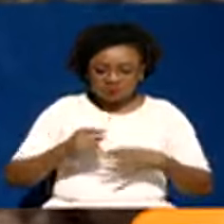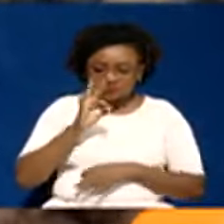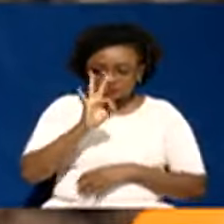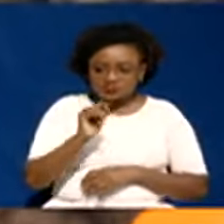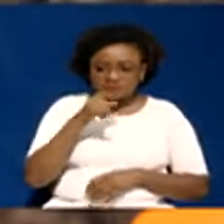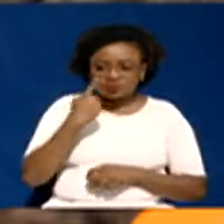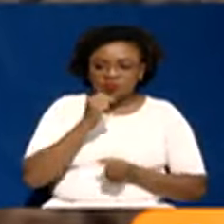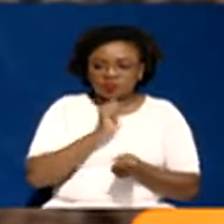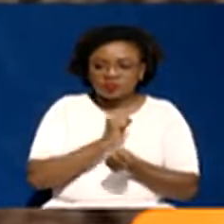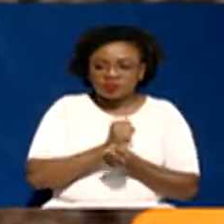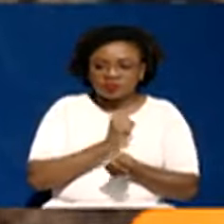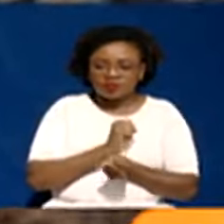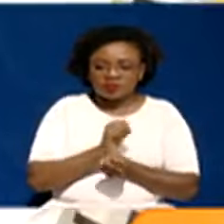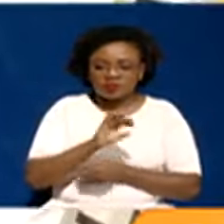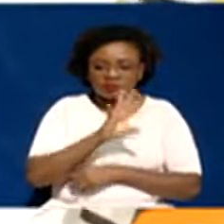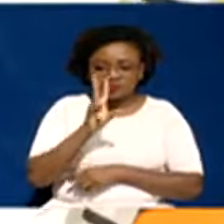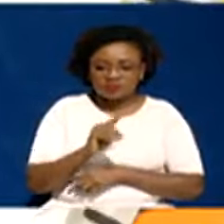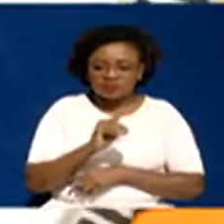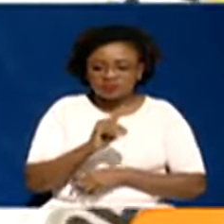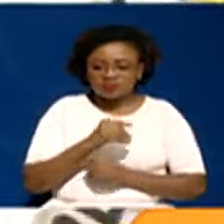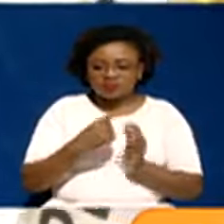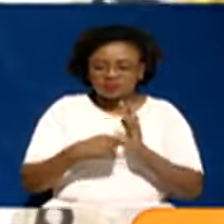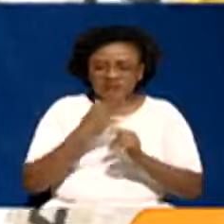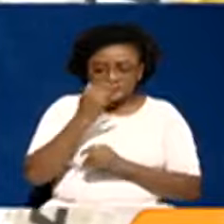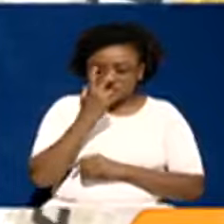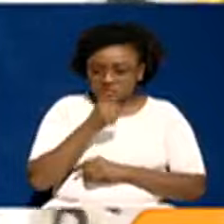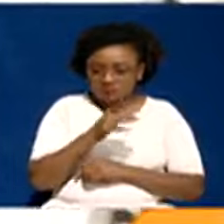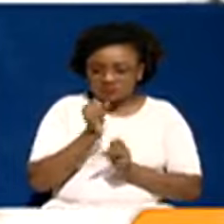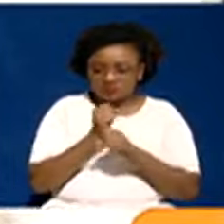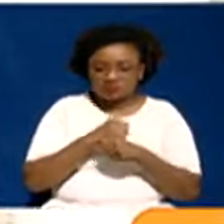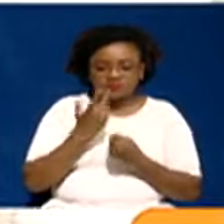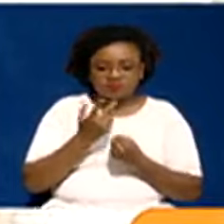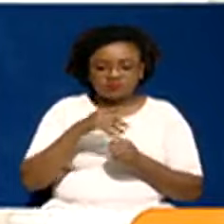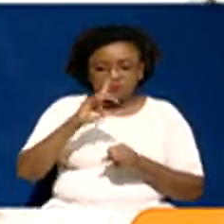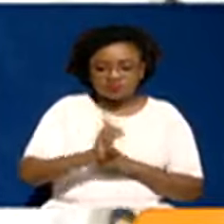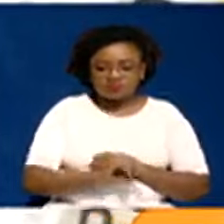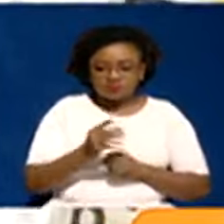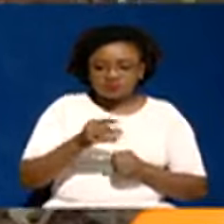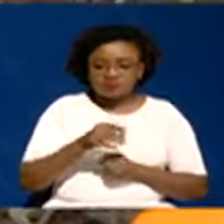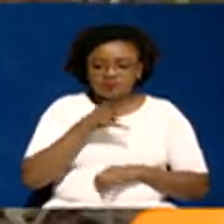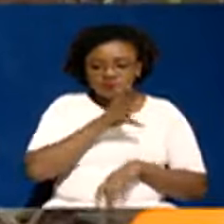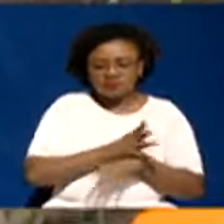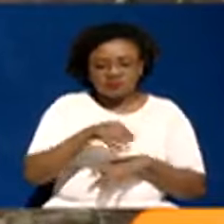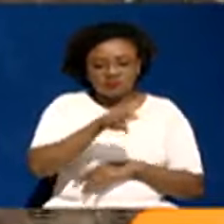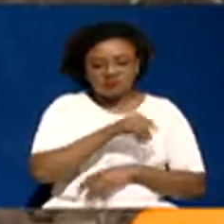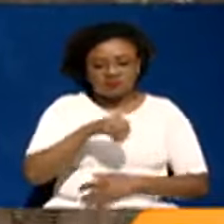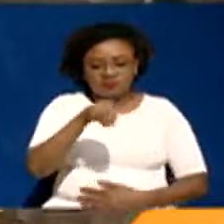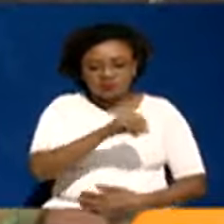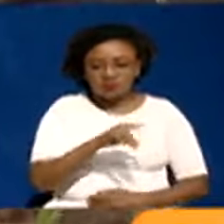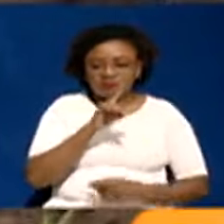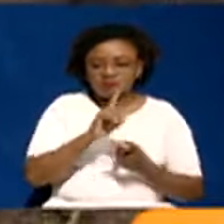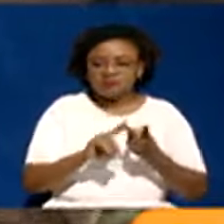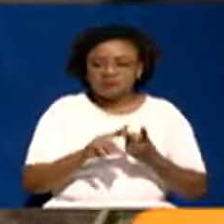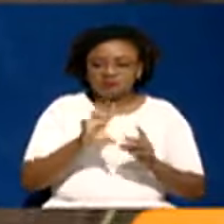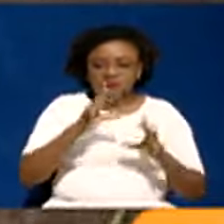Africa Diatomite Industries on suspicion of producing substandard fertilizer. The three were nabbed with, among other things,